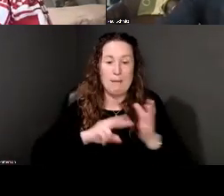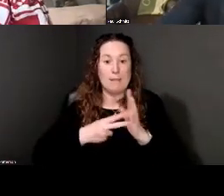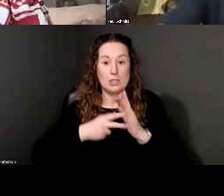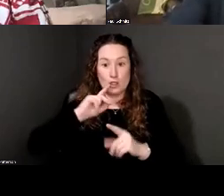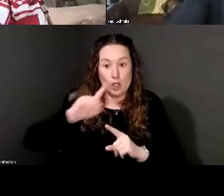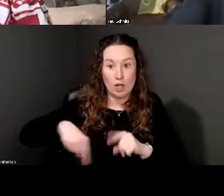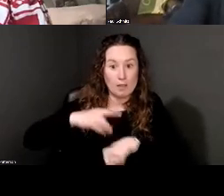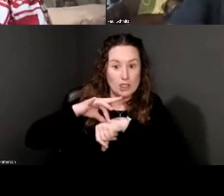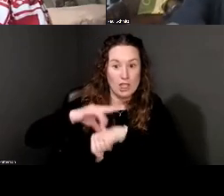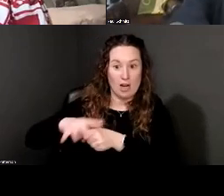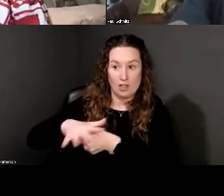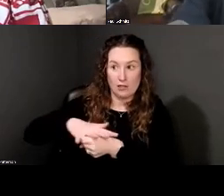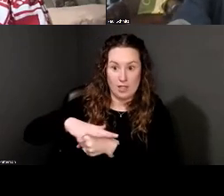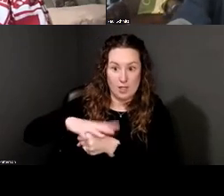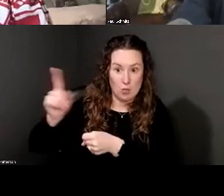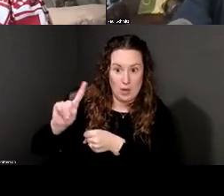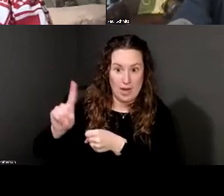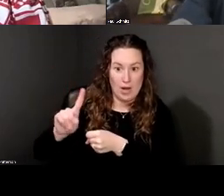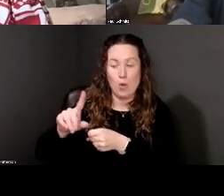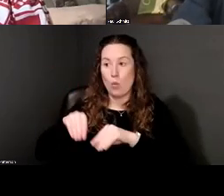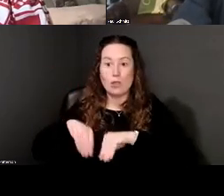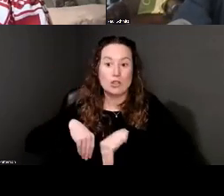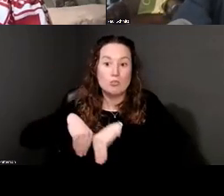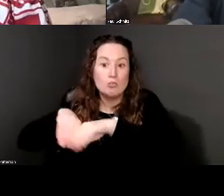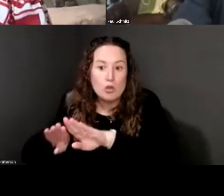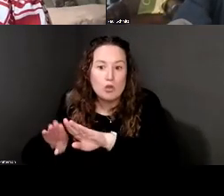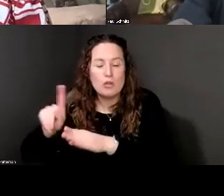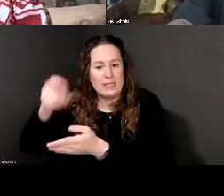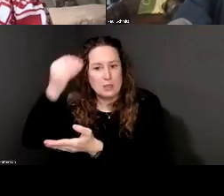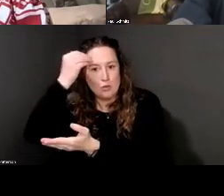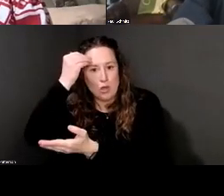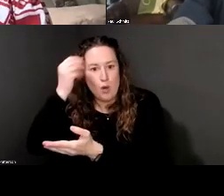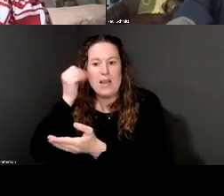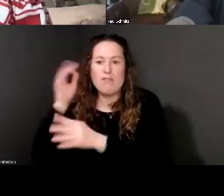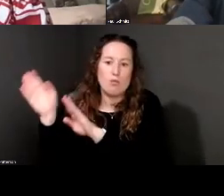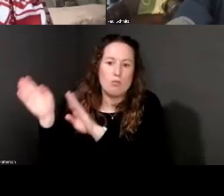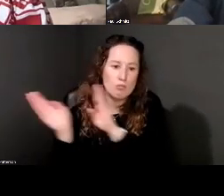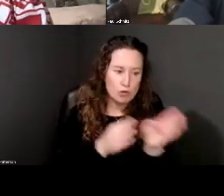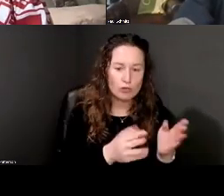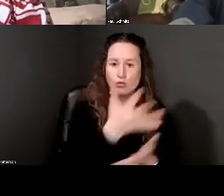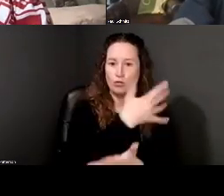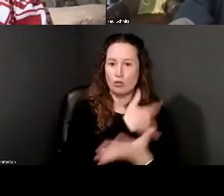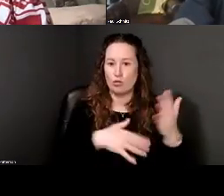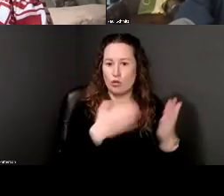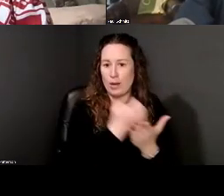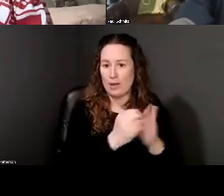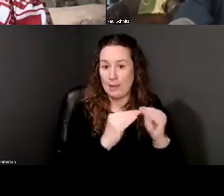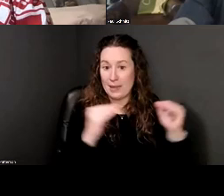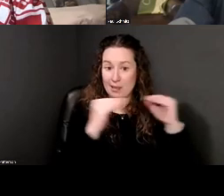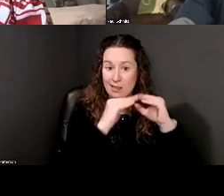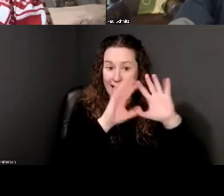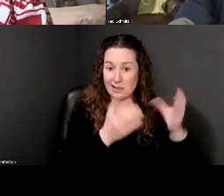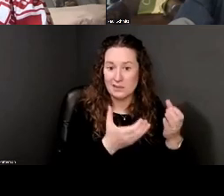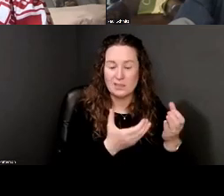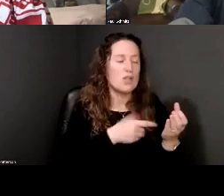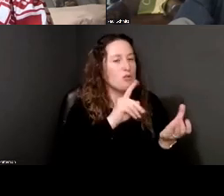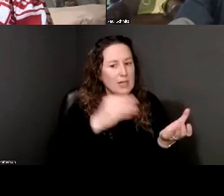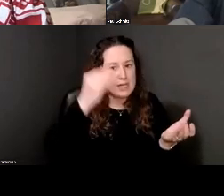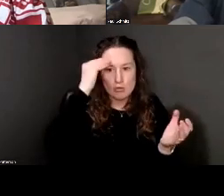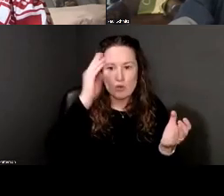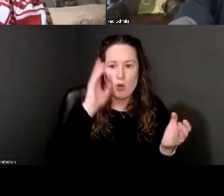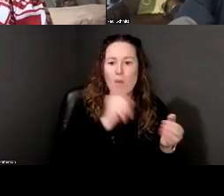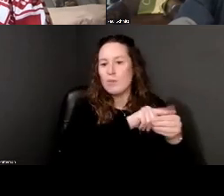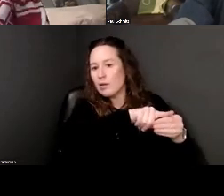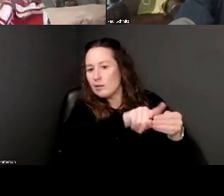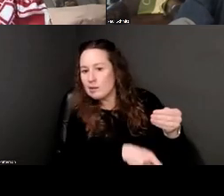get out of moving your basis to geography. If you move to socioeconomic class, knowing what that's going to yield and what it's not